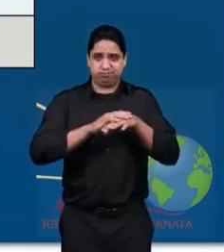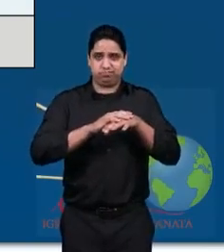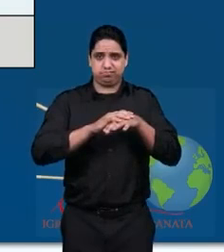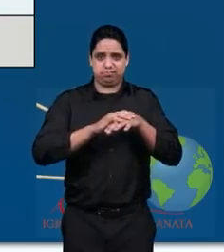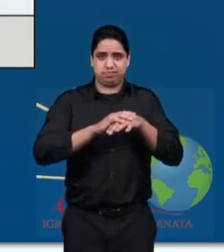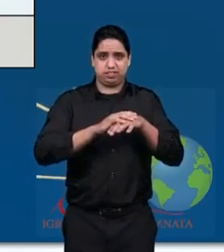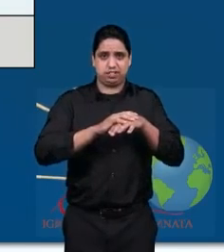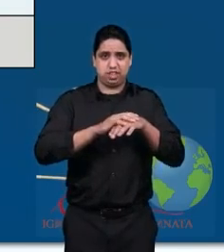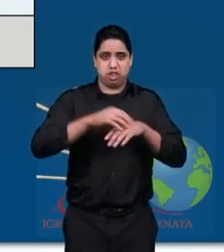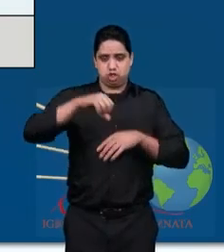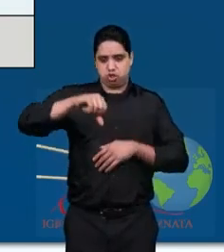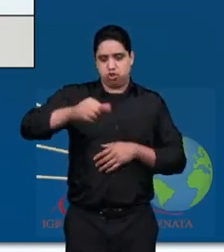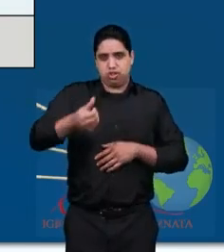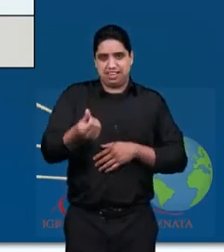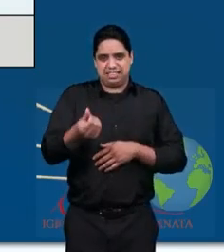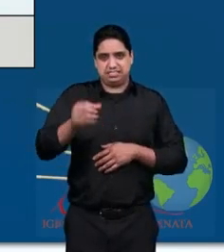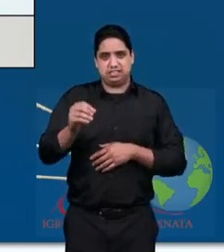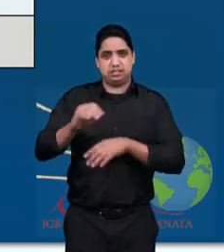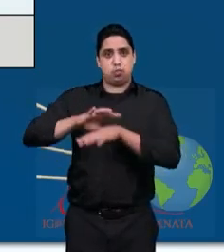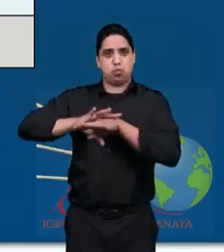960 healed,